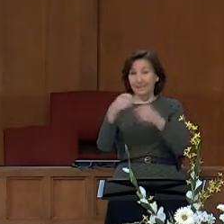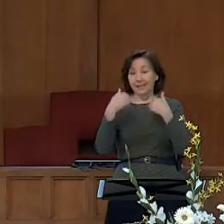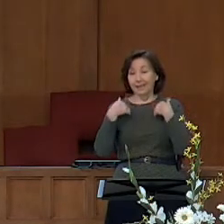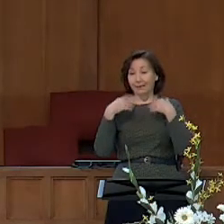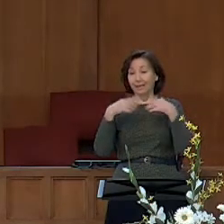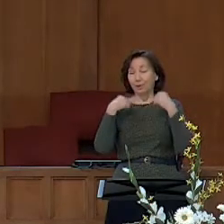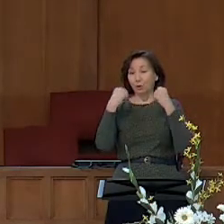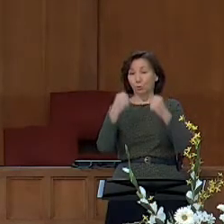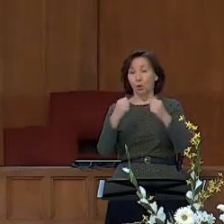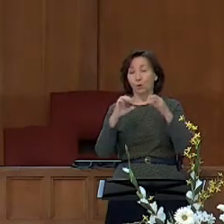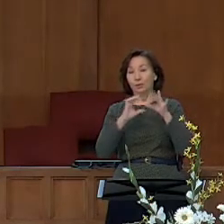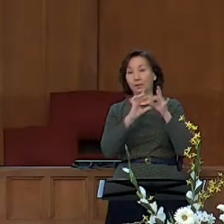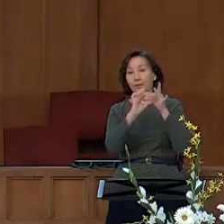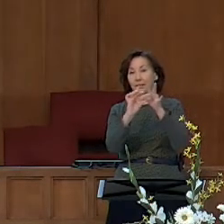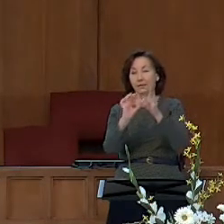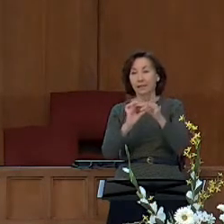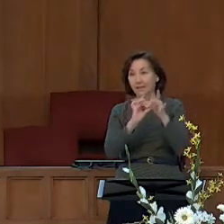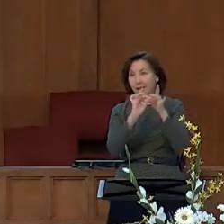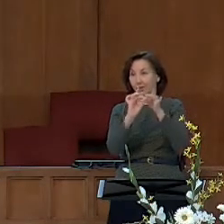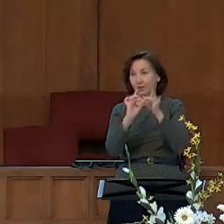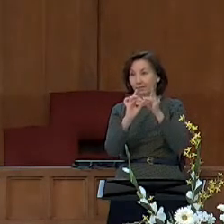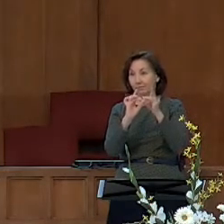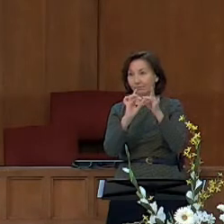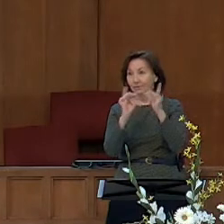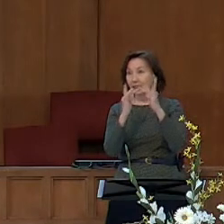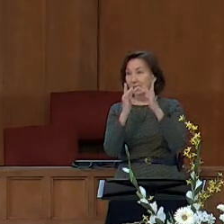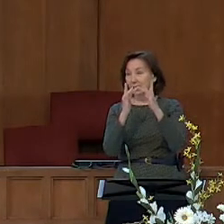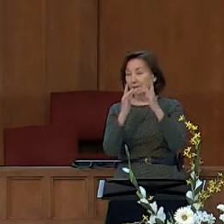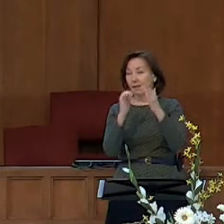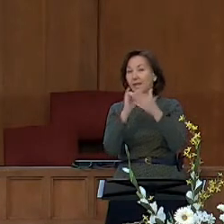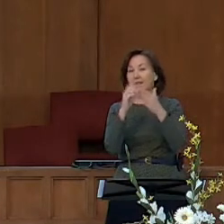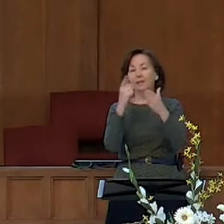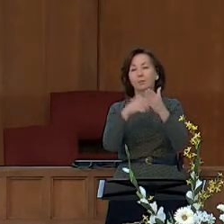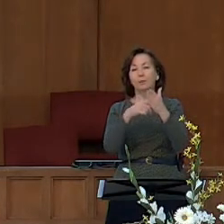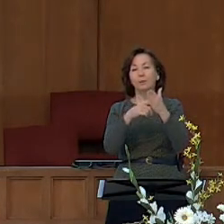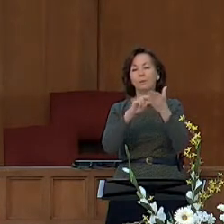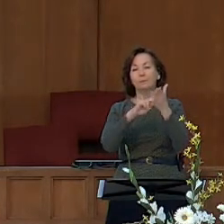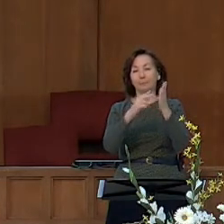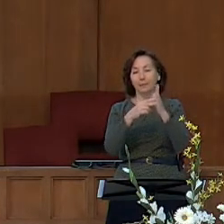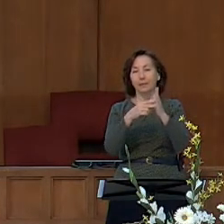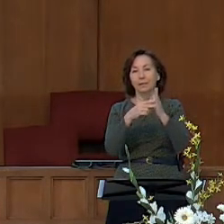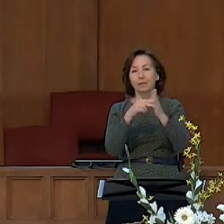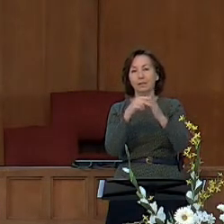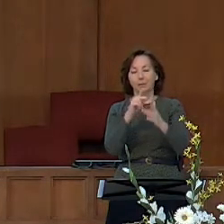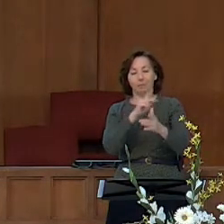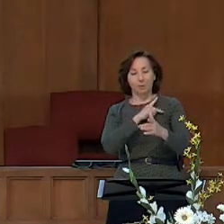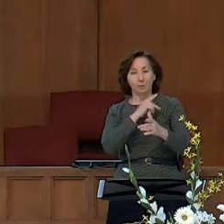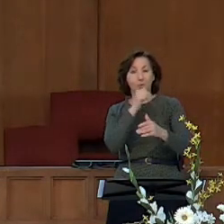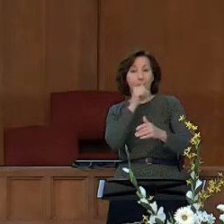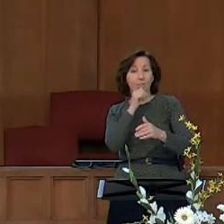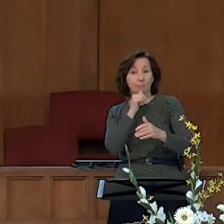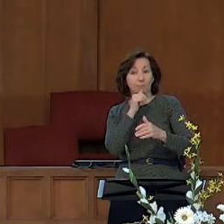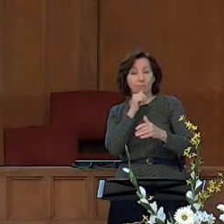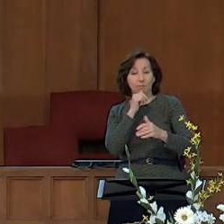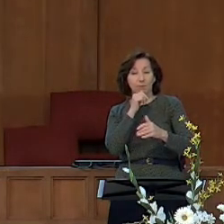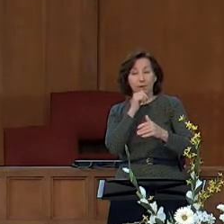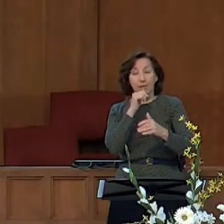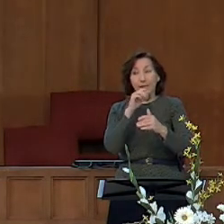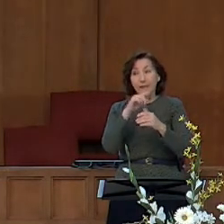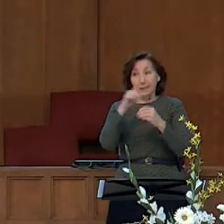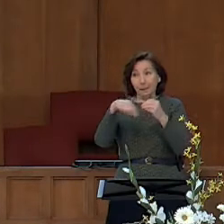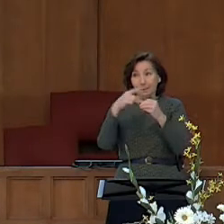strong connection with them. And that is what we mean by intimacy. It's about vulnerability.